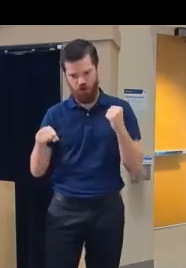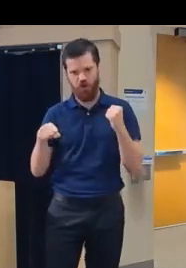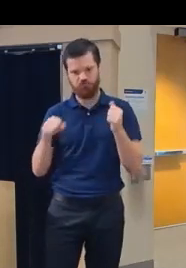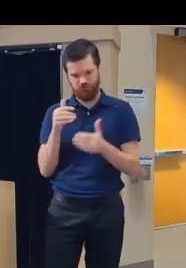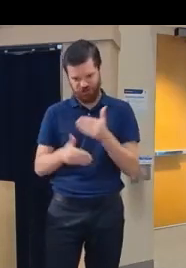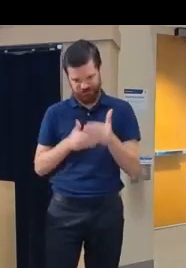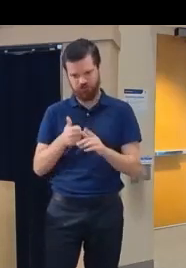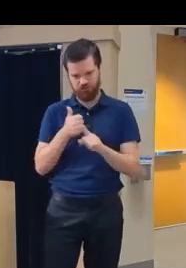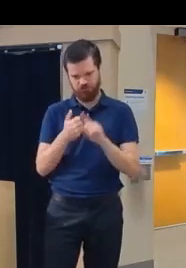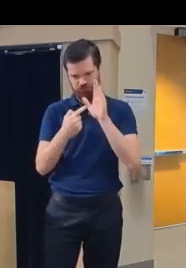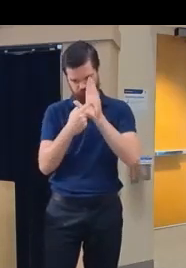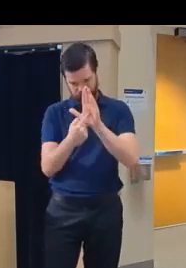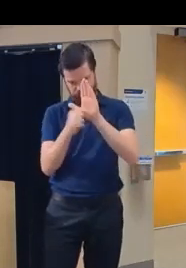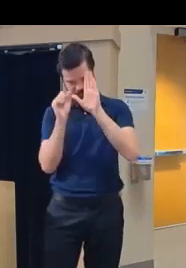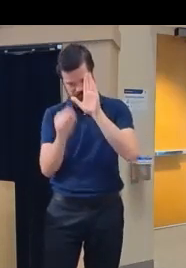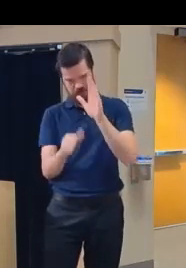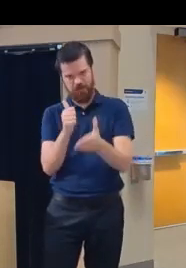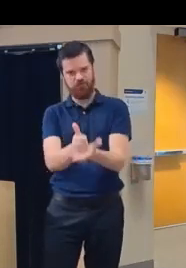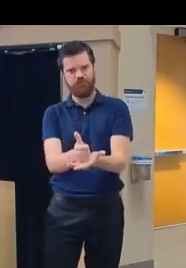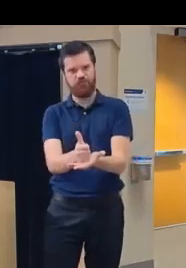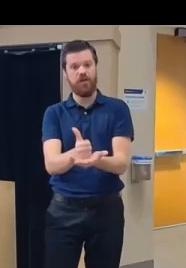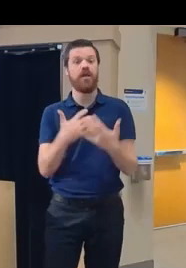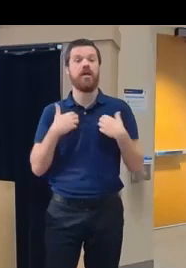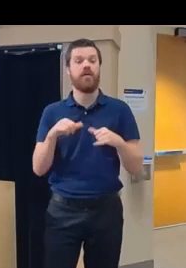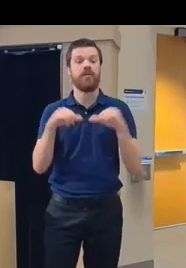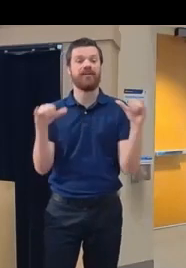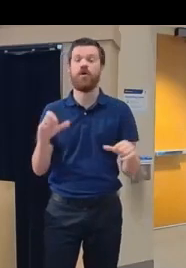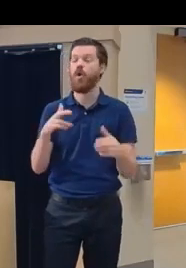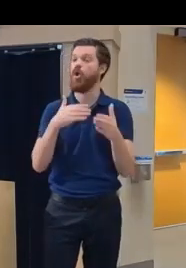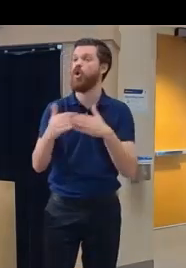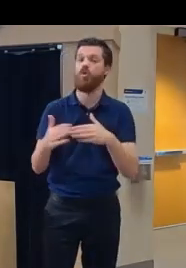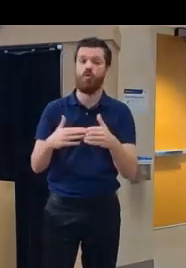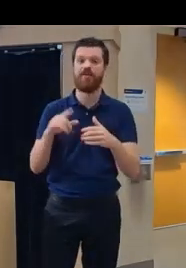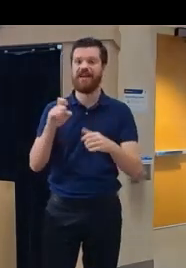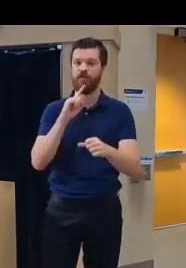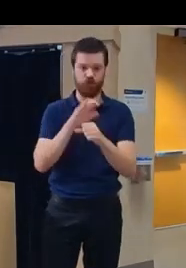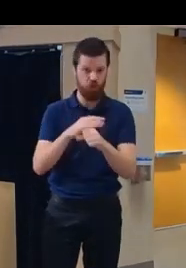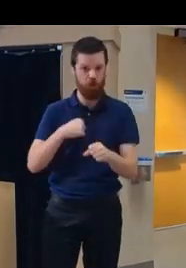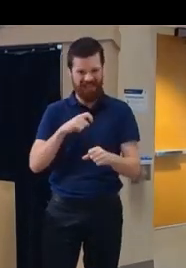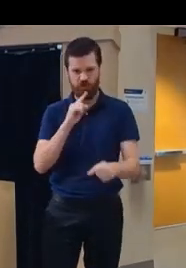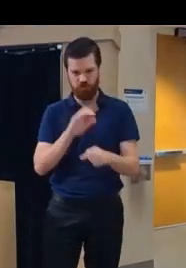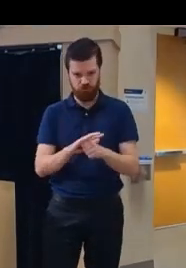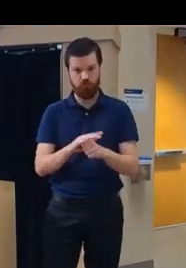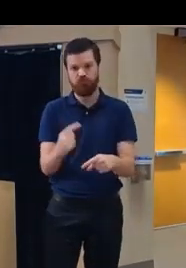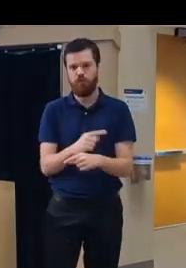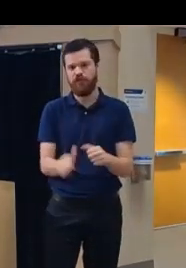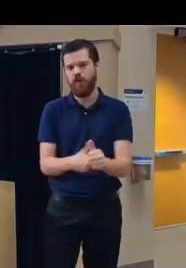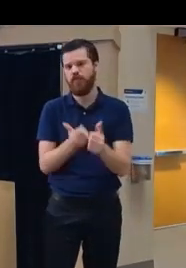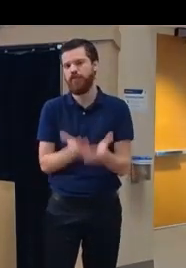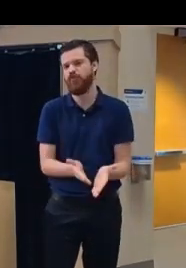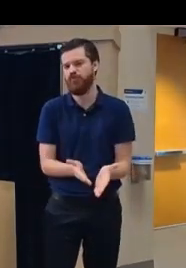are indicated and ensure our health systems or whoever we need to ensure that appropriate follow-up is